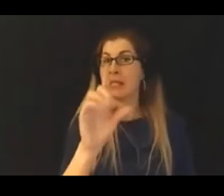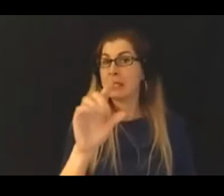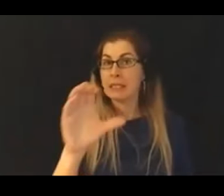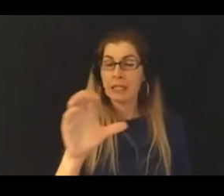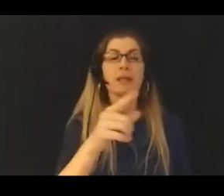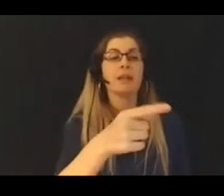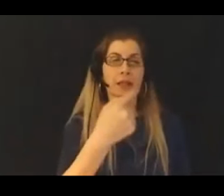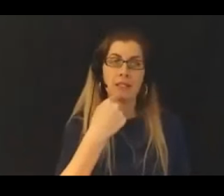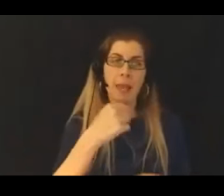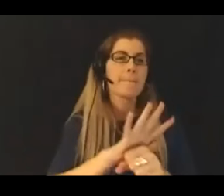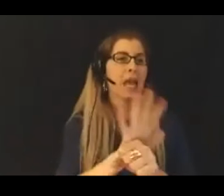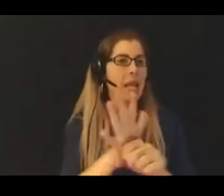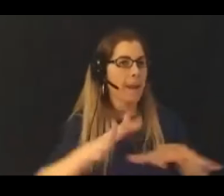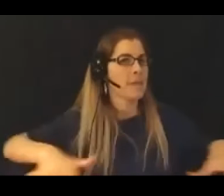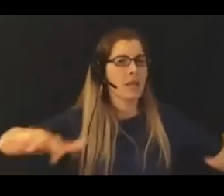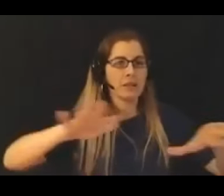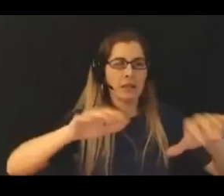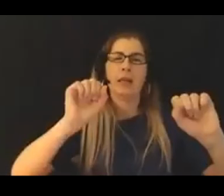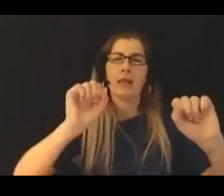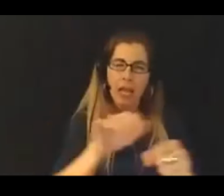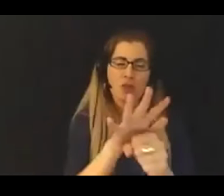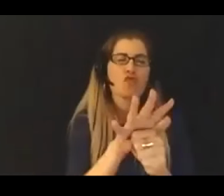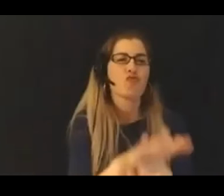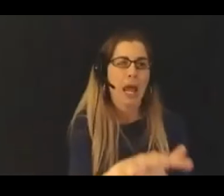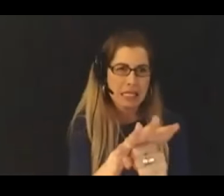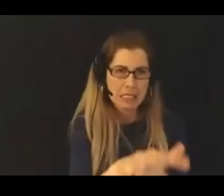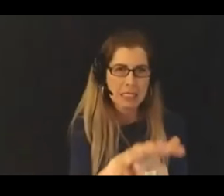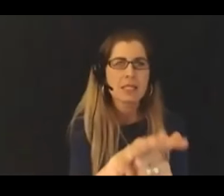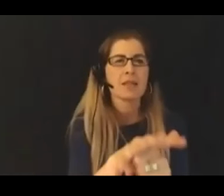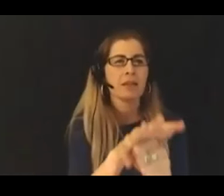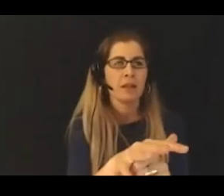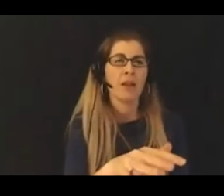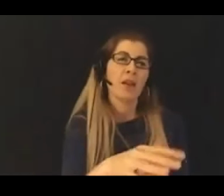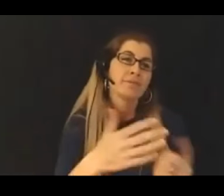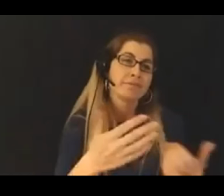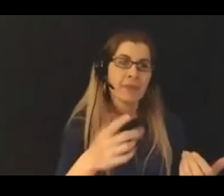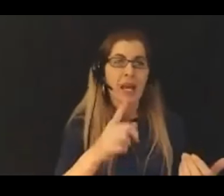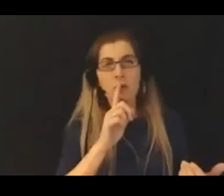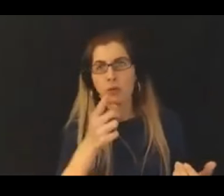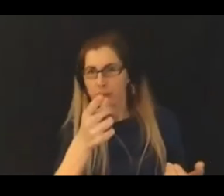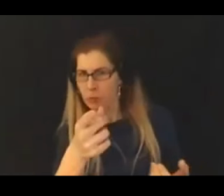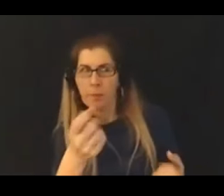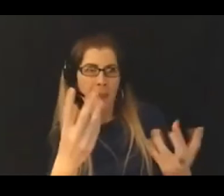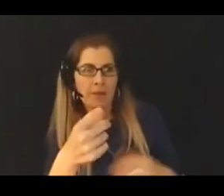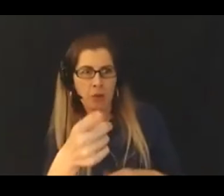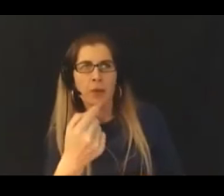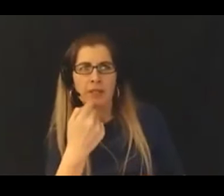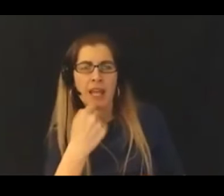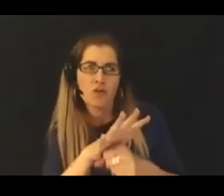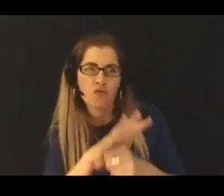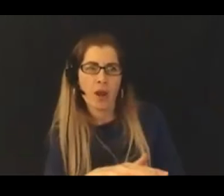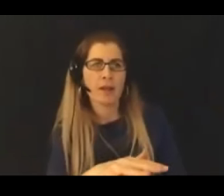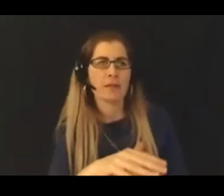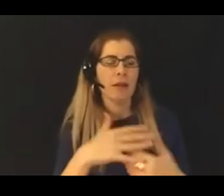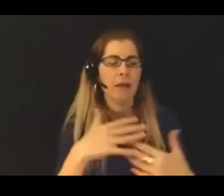can be stressful. The coronavirus disease pandemic may be stressful for people, and I know some people said stress, right? Fear and anxiety about a